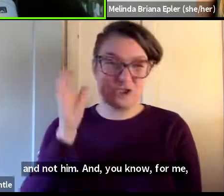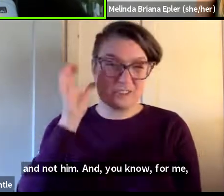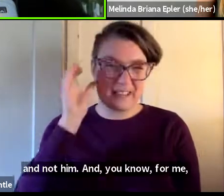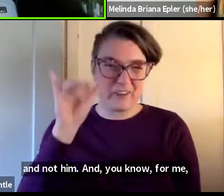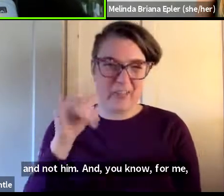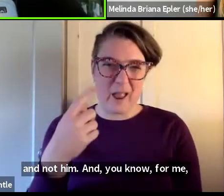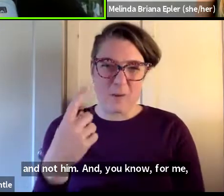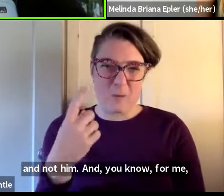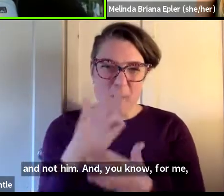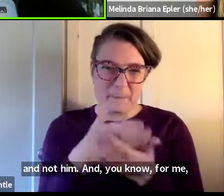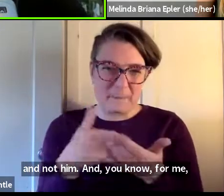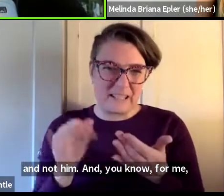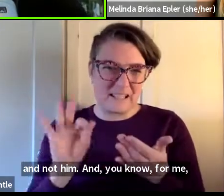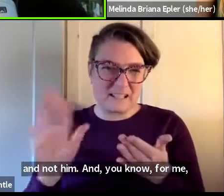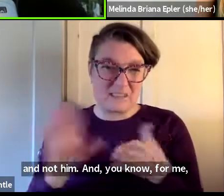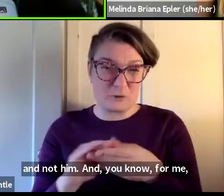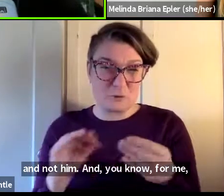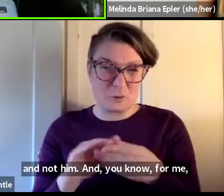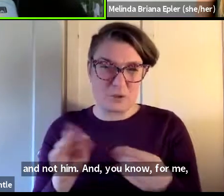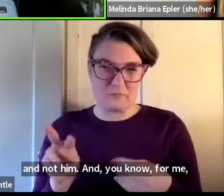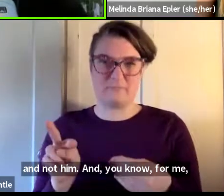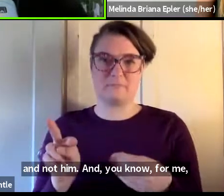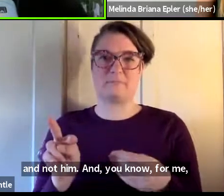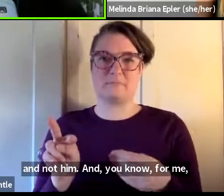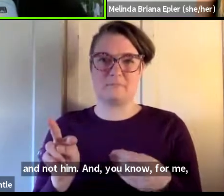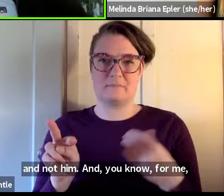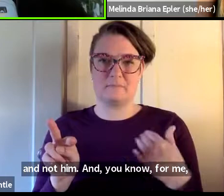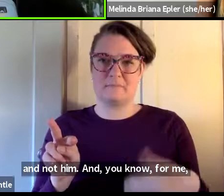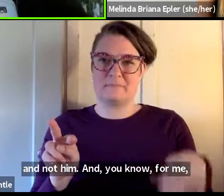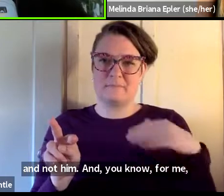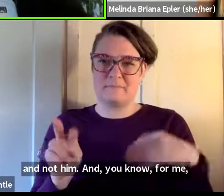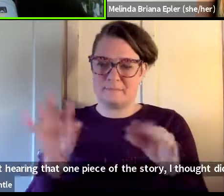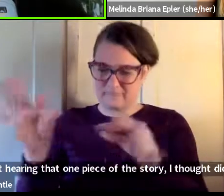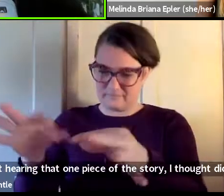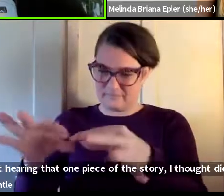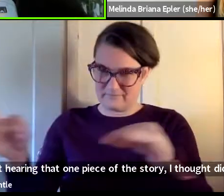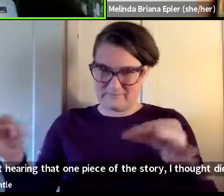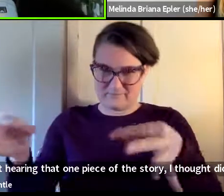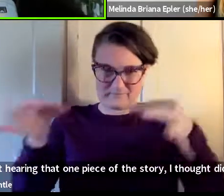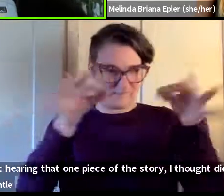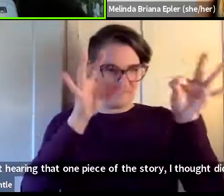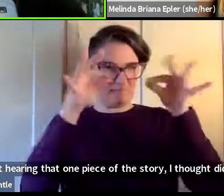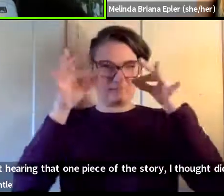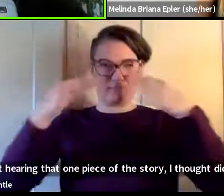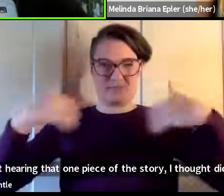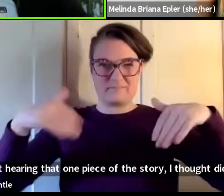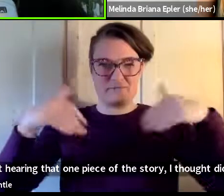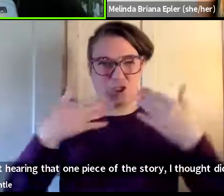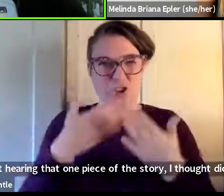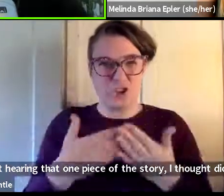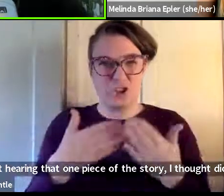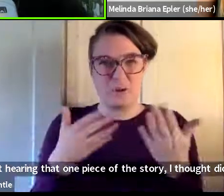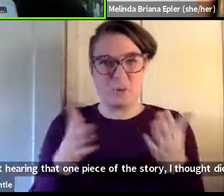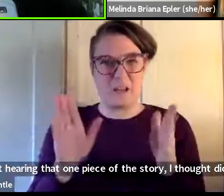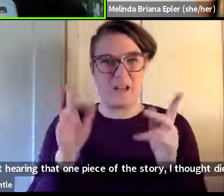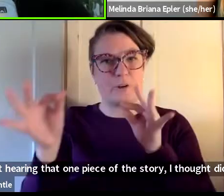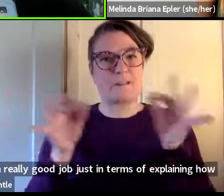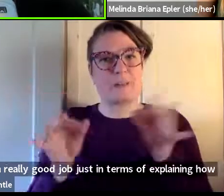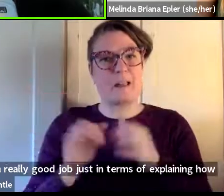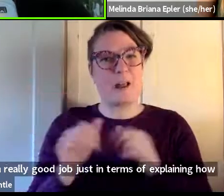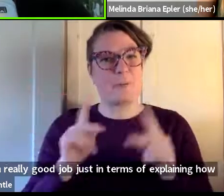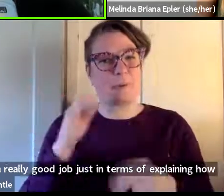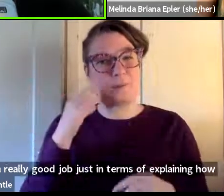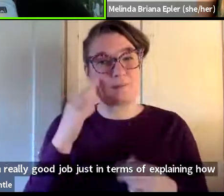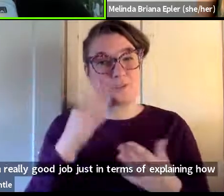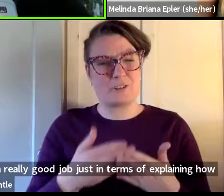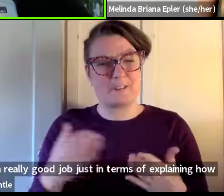one piece of the story, I thought did a really good job just in terms of explaining how people experience things. Then there was